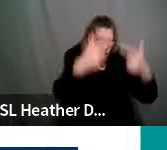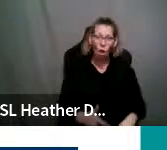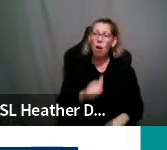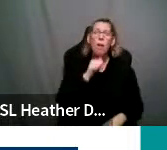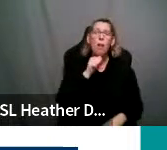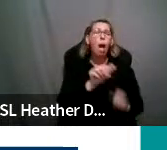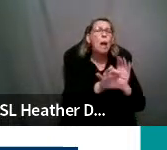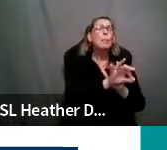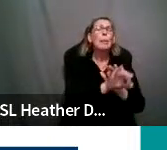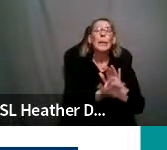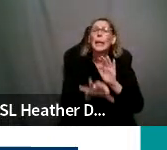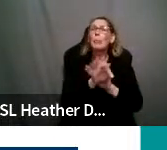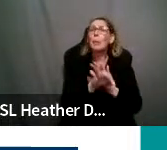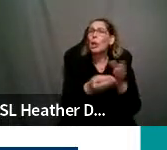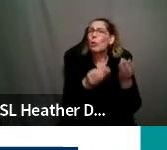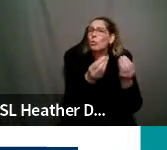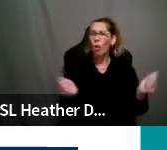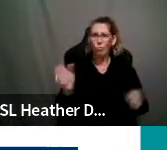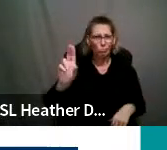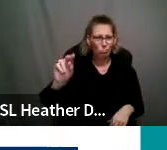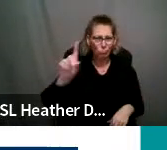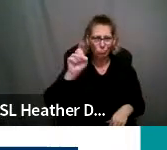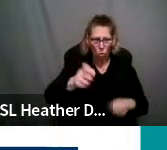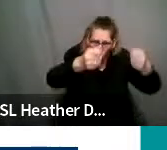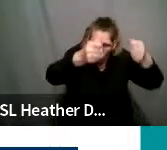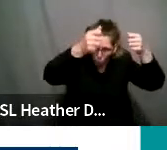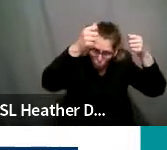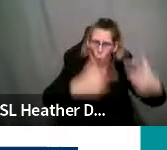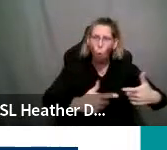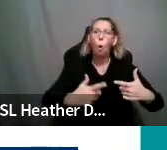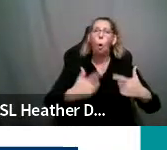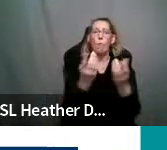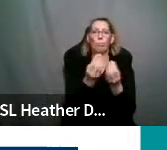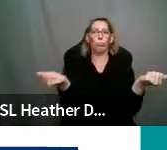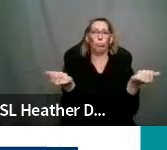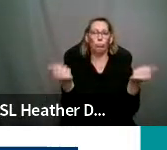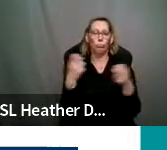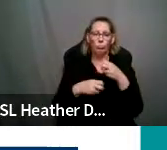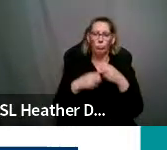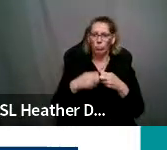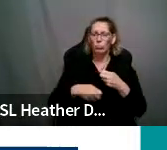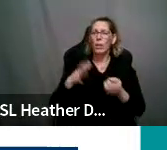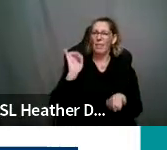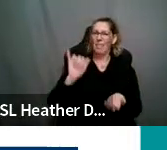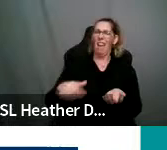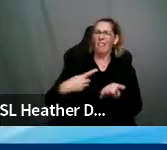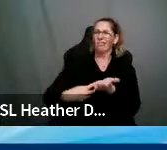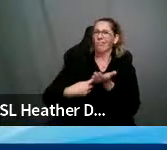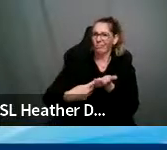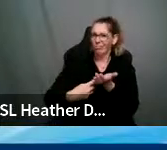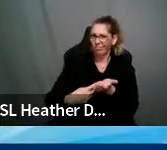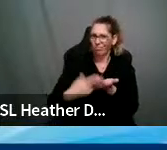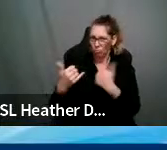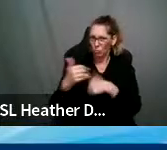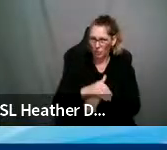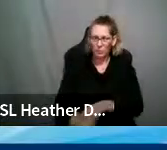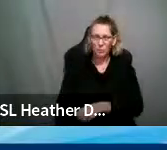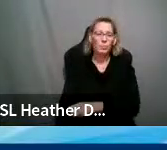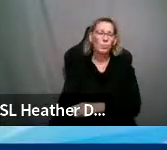2, as we develop the investments that you're going to hear about tonight. Next slide, please.